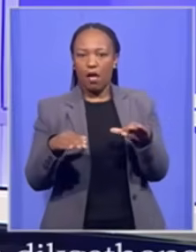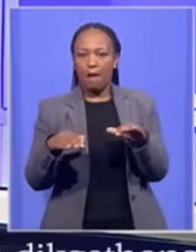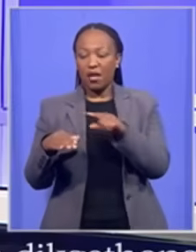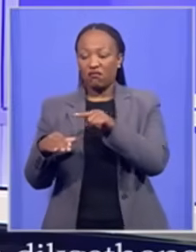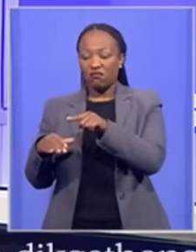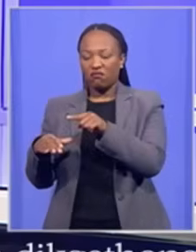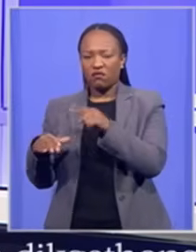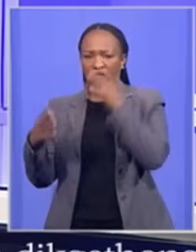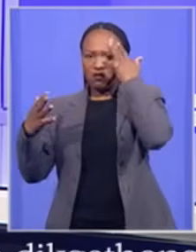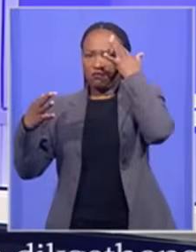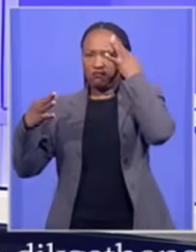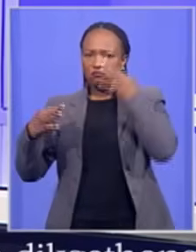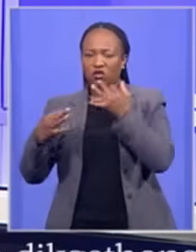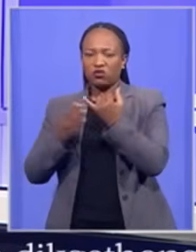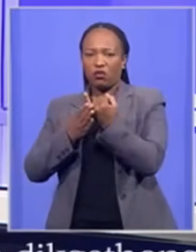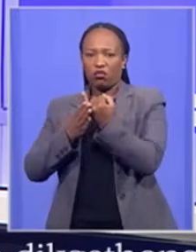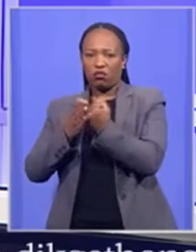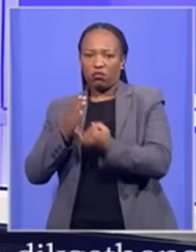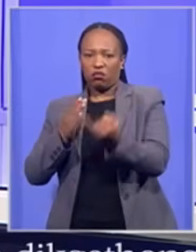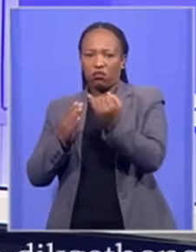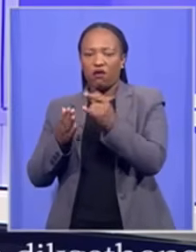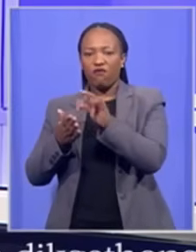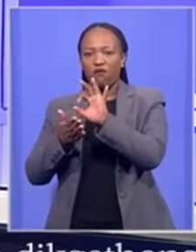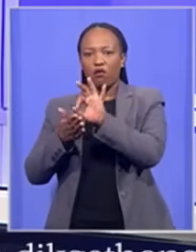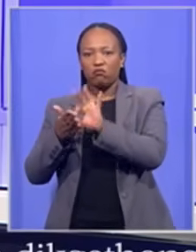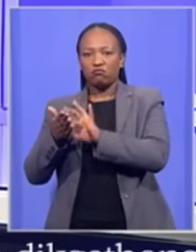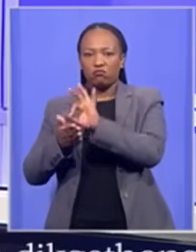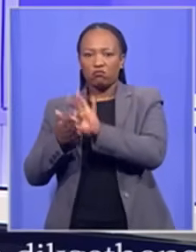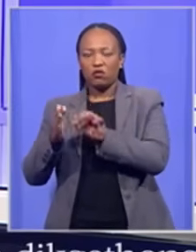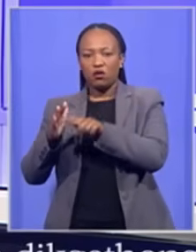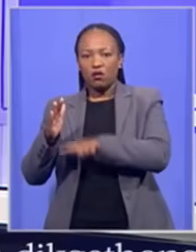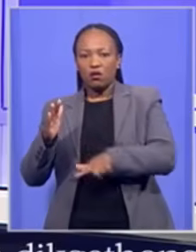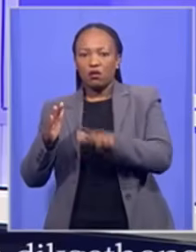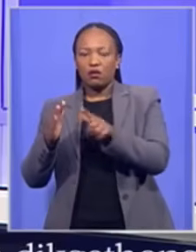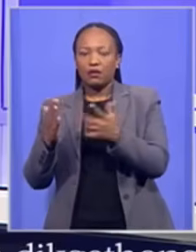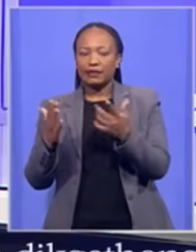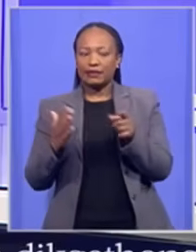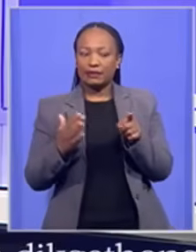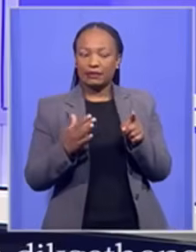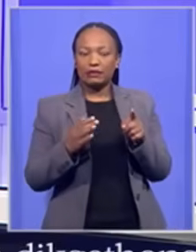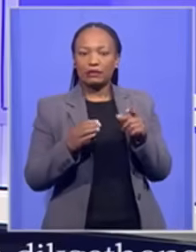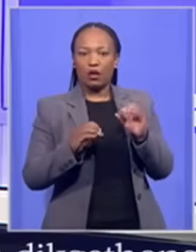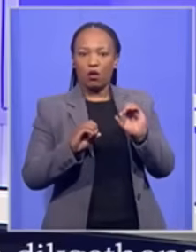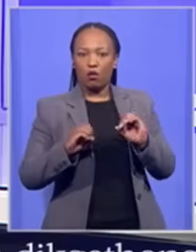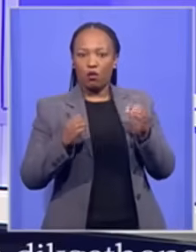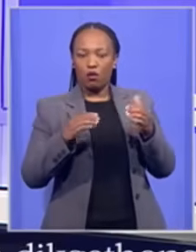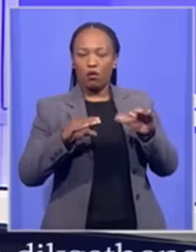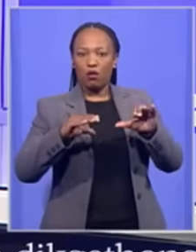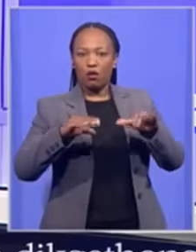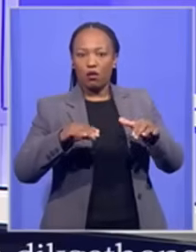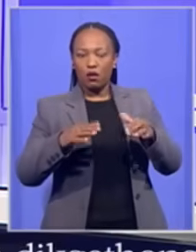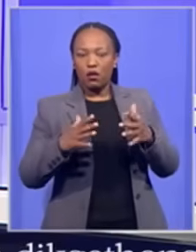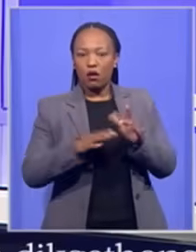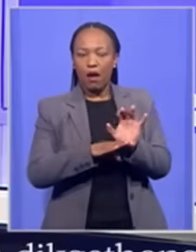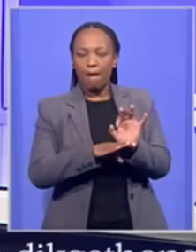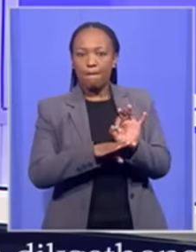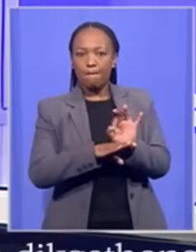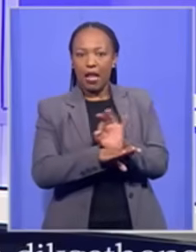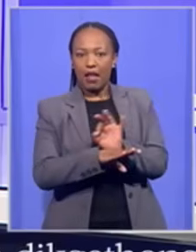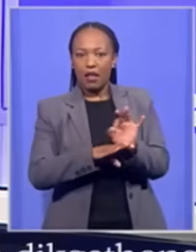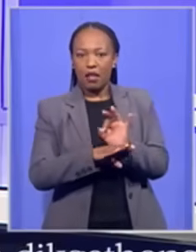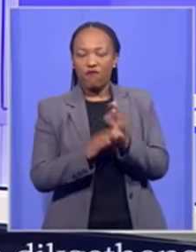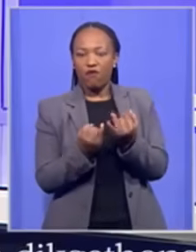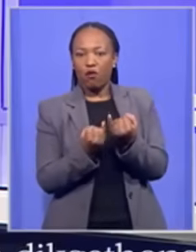lebelela liswa sephetho sa mokgatlo woo wa makomonisi sa go phinkgišanela dikgetho go lebeletše mano le mathadinthako ao a šomišago go